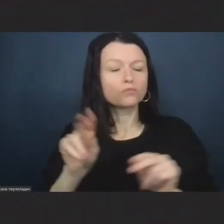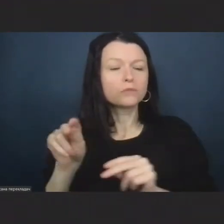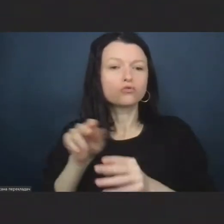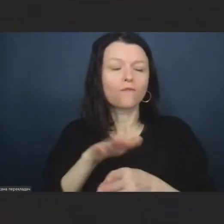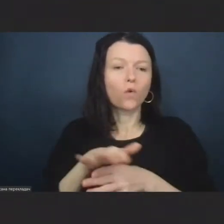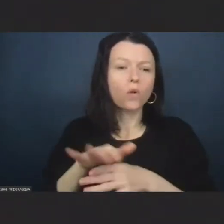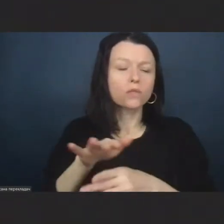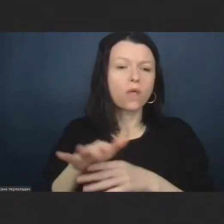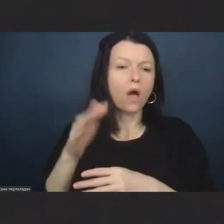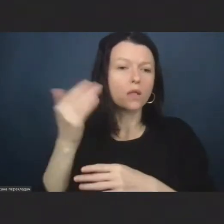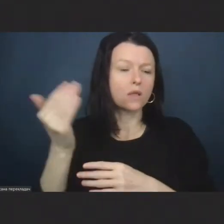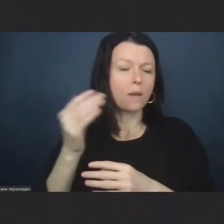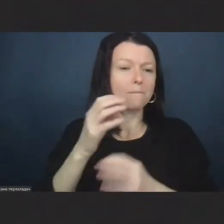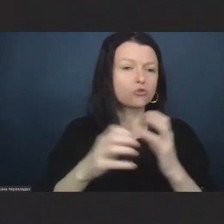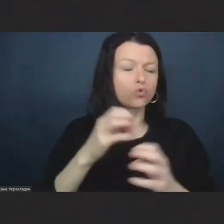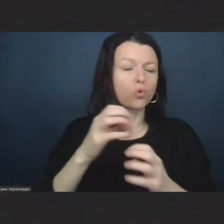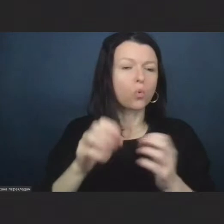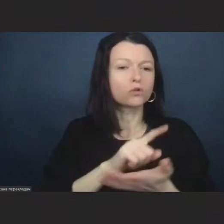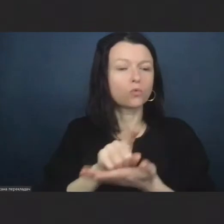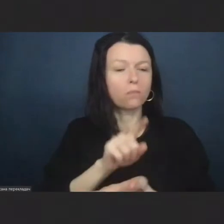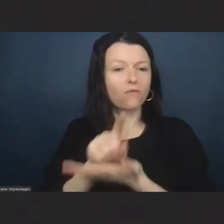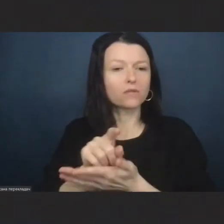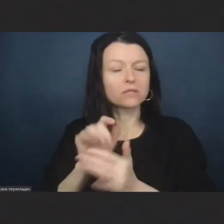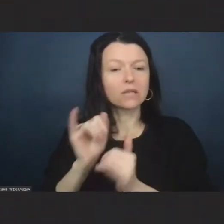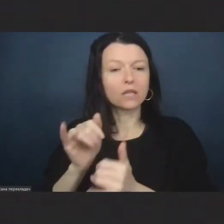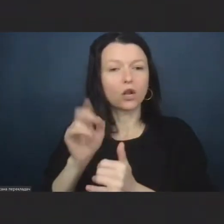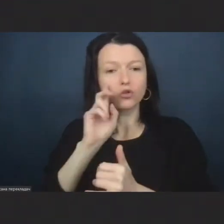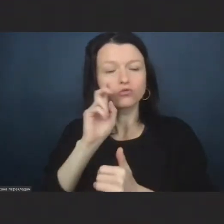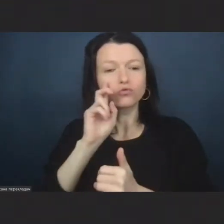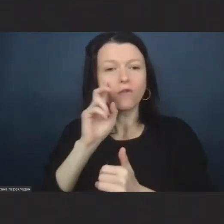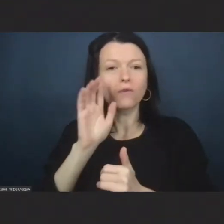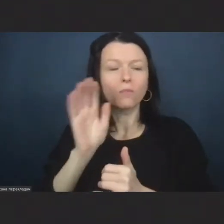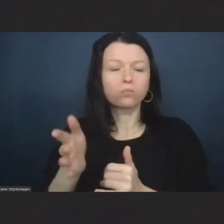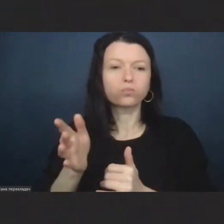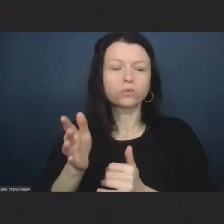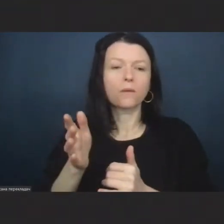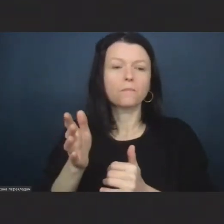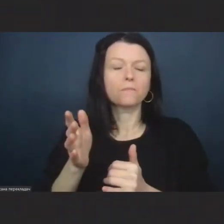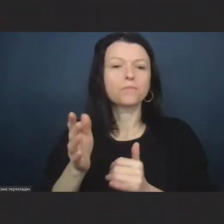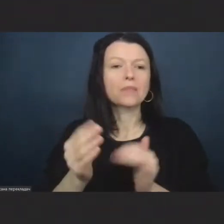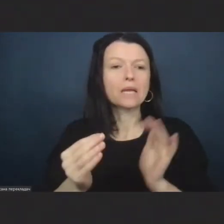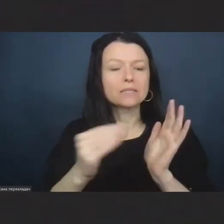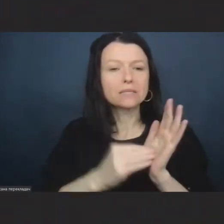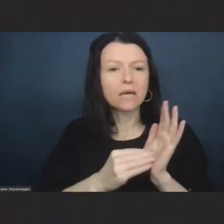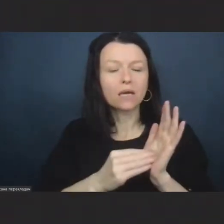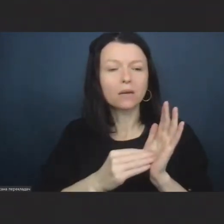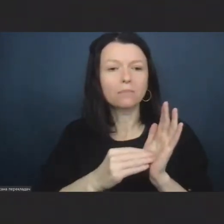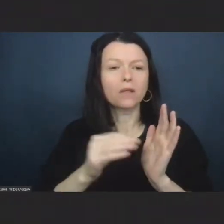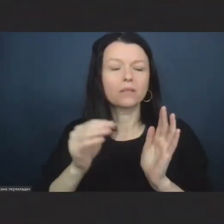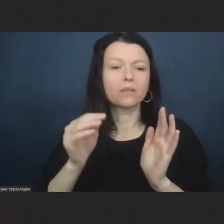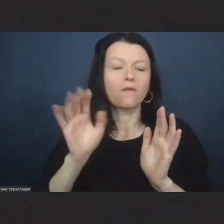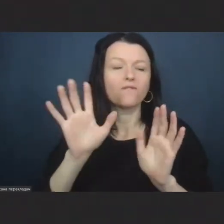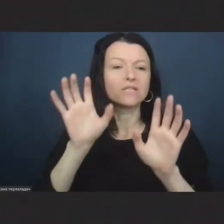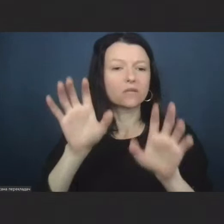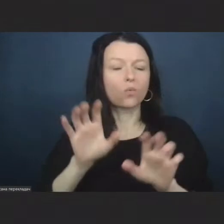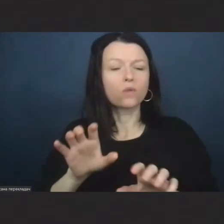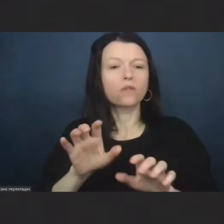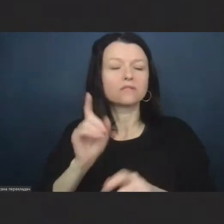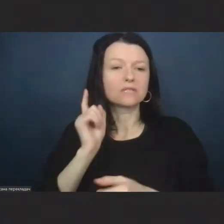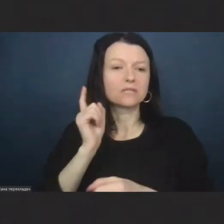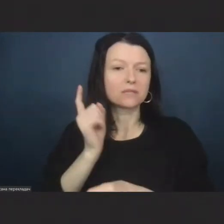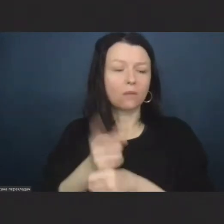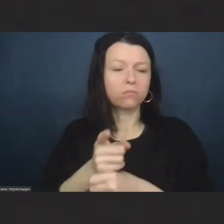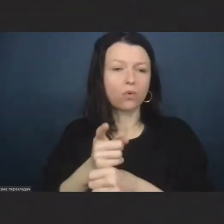here is that, as far as state is concerned, is to legislate the ban